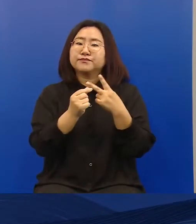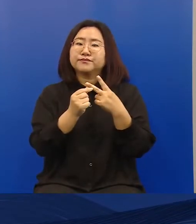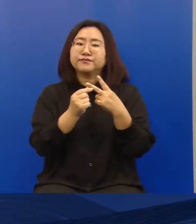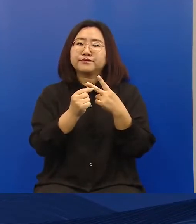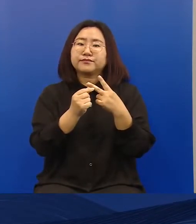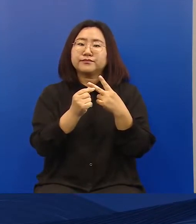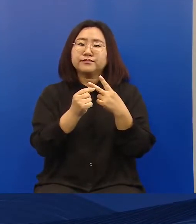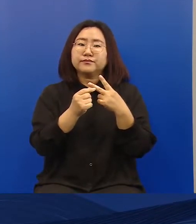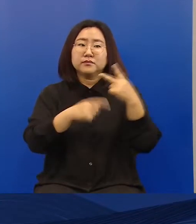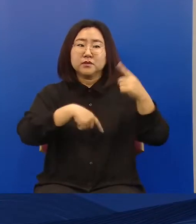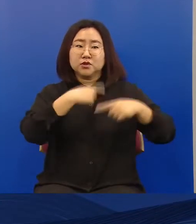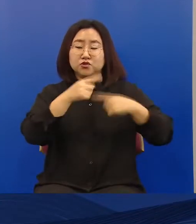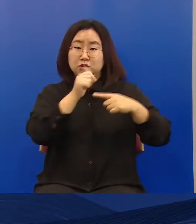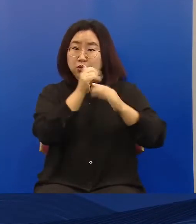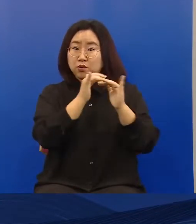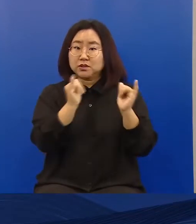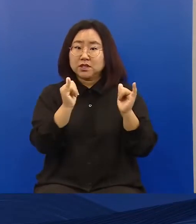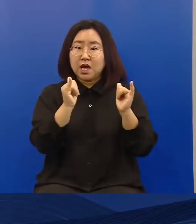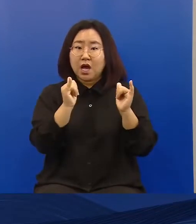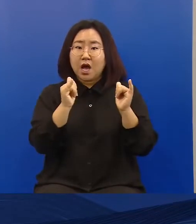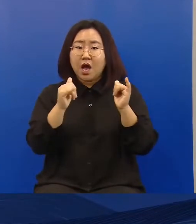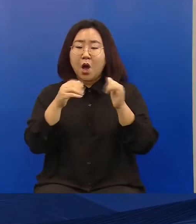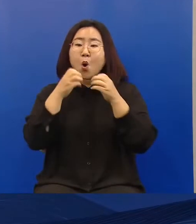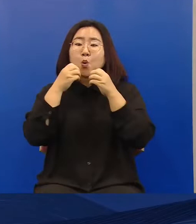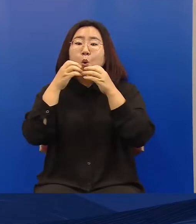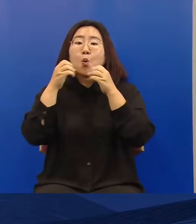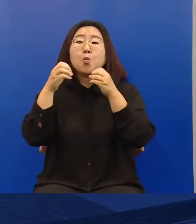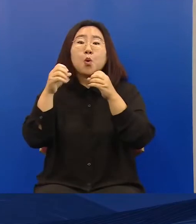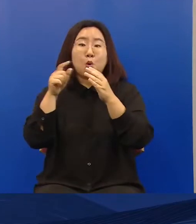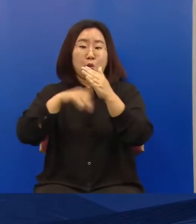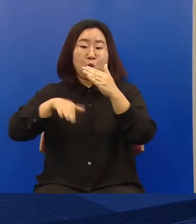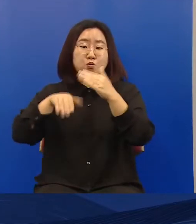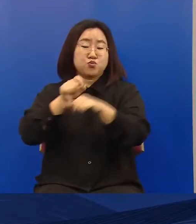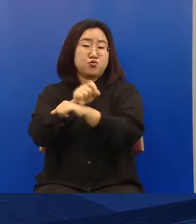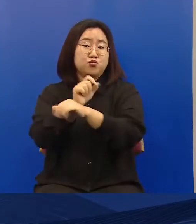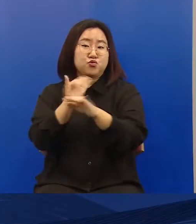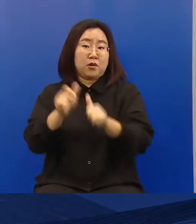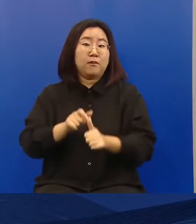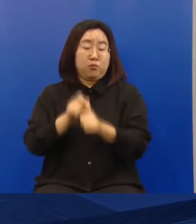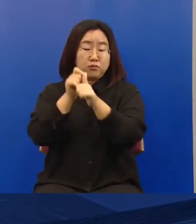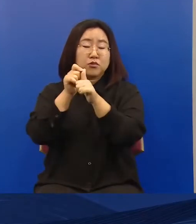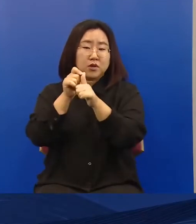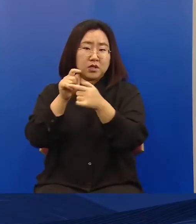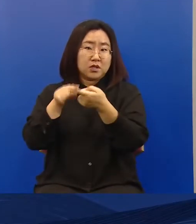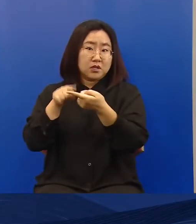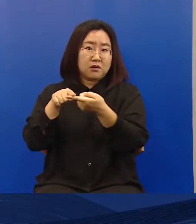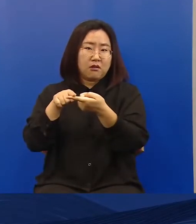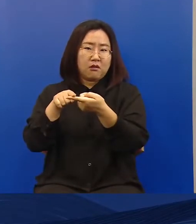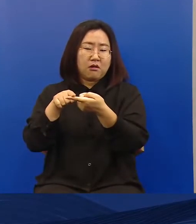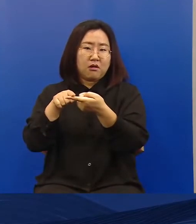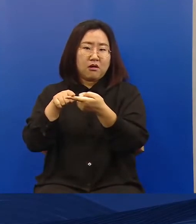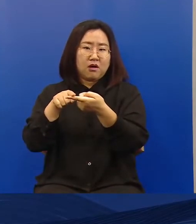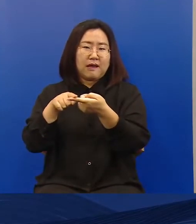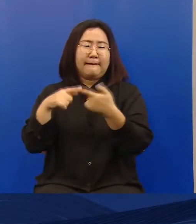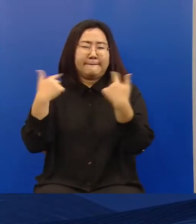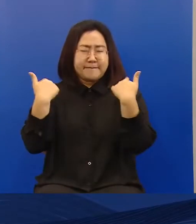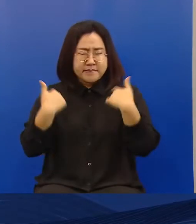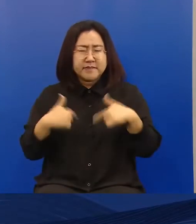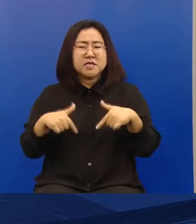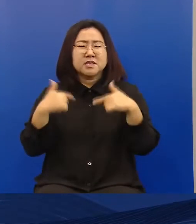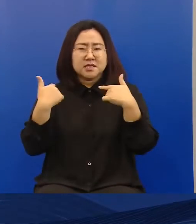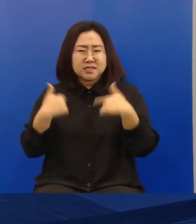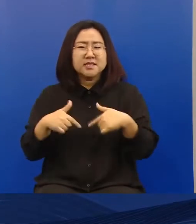the guideline of the public sign language interpretation. And it was impressive to hear that